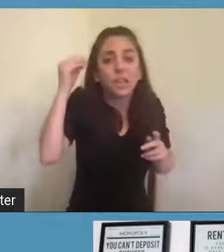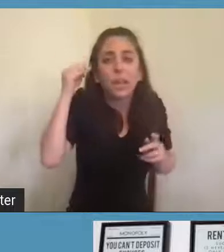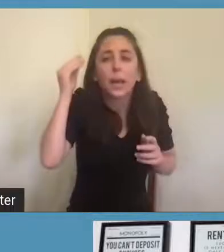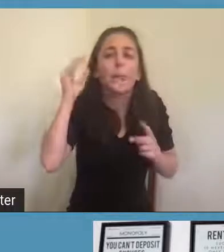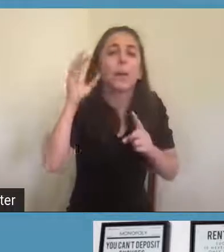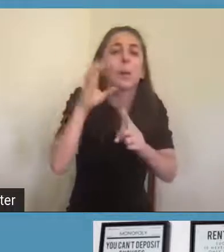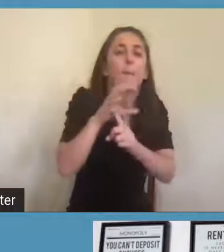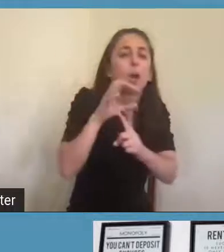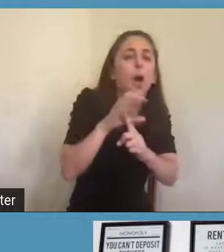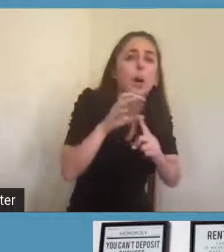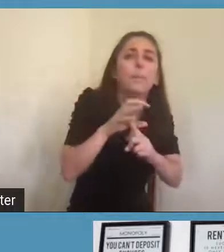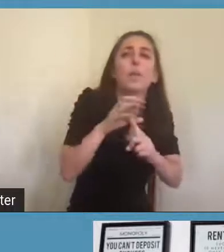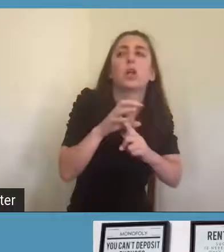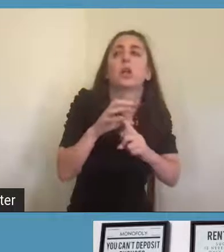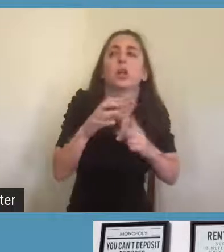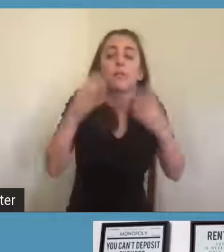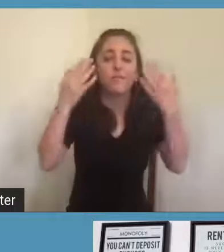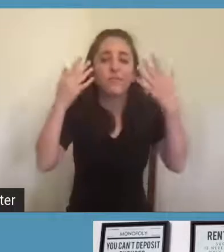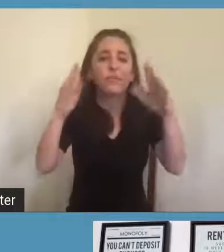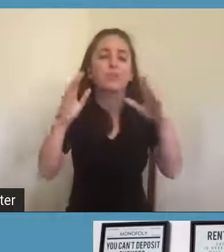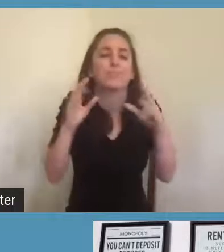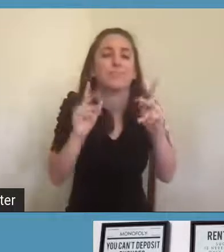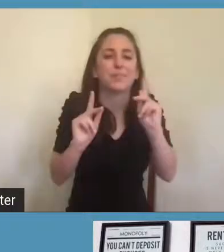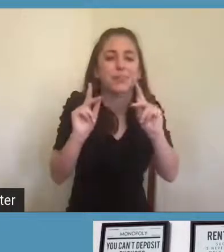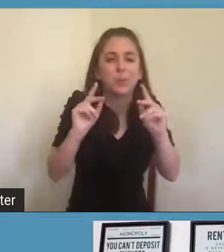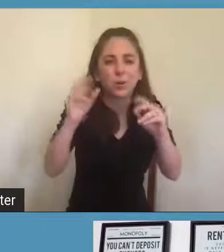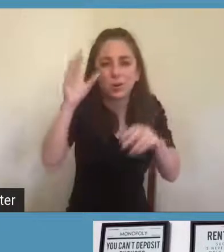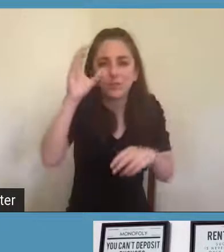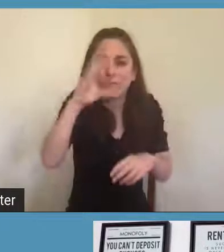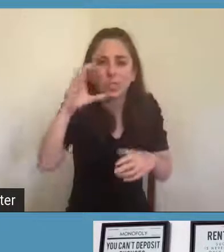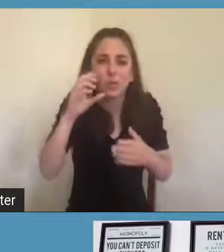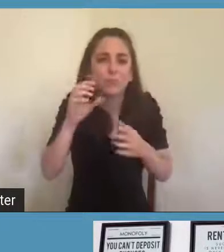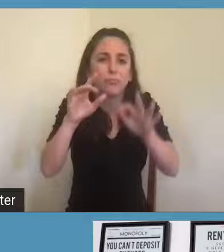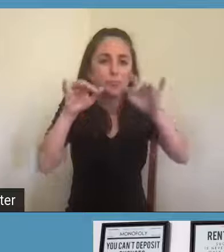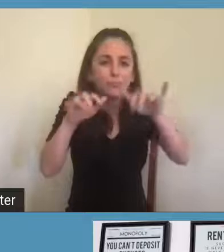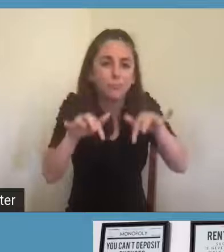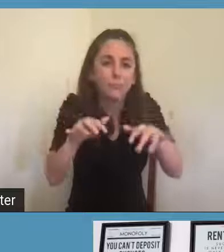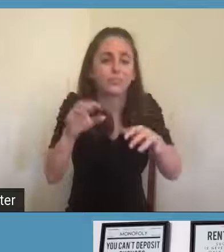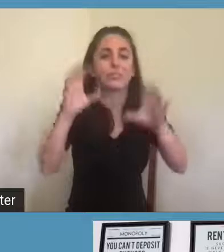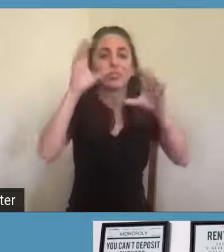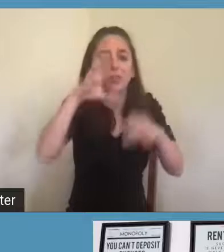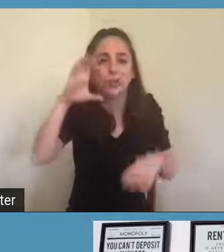already being searched beforehand?